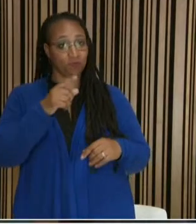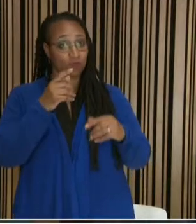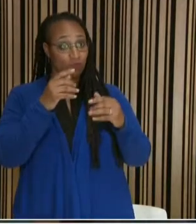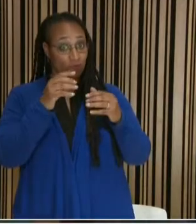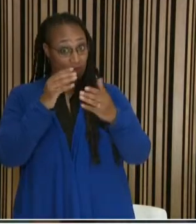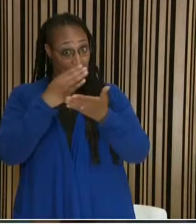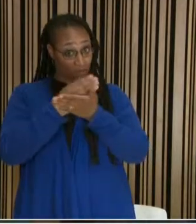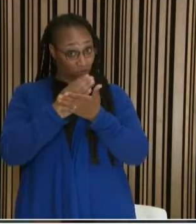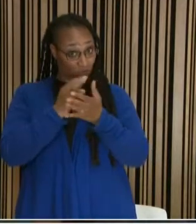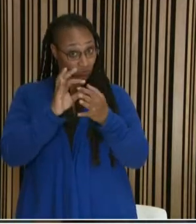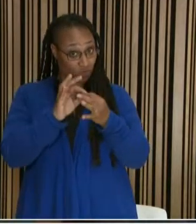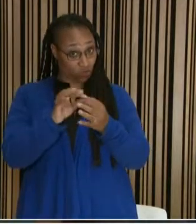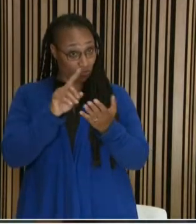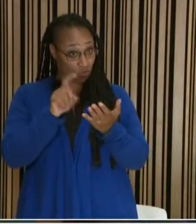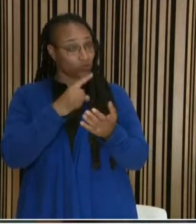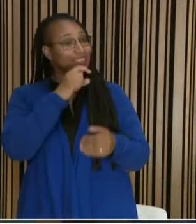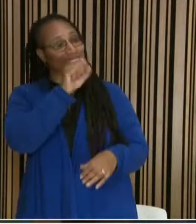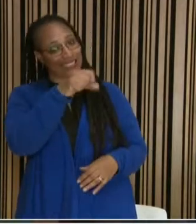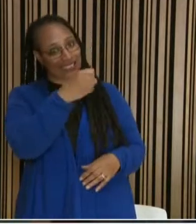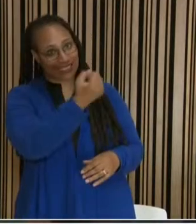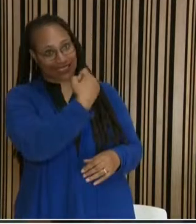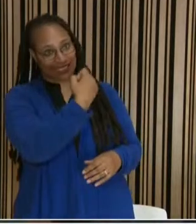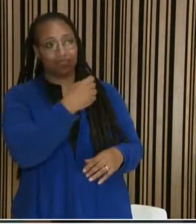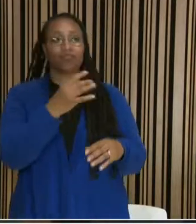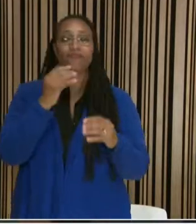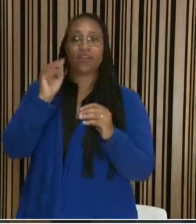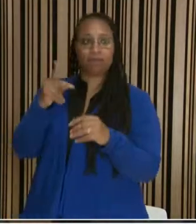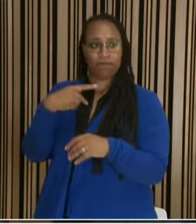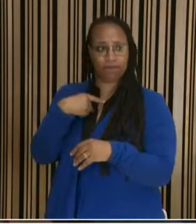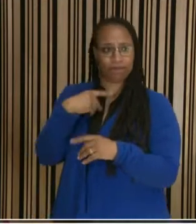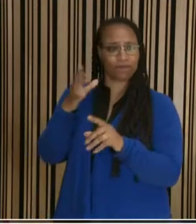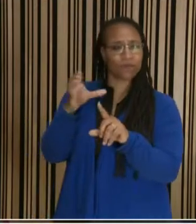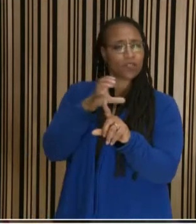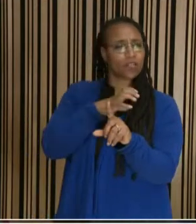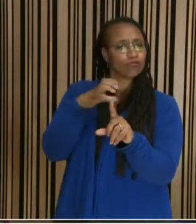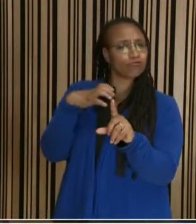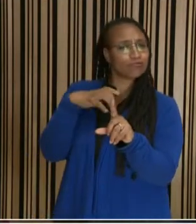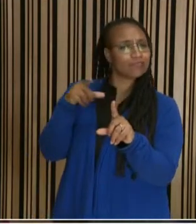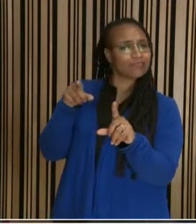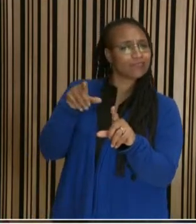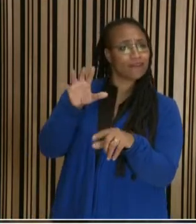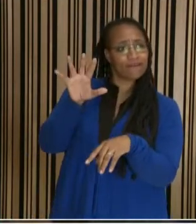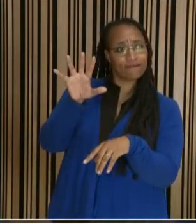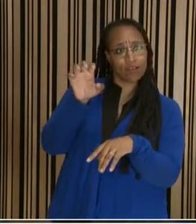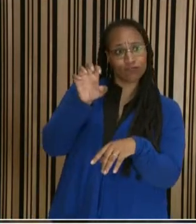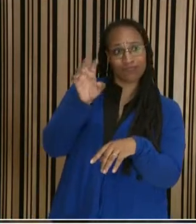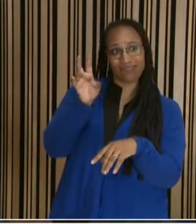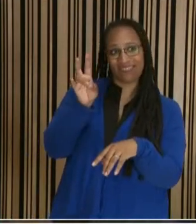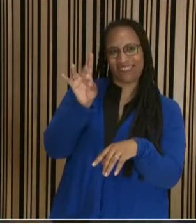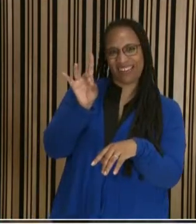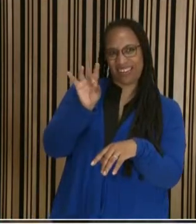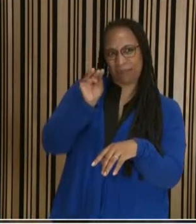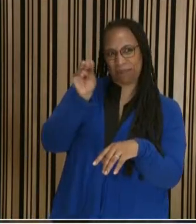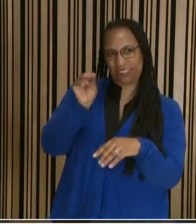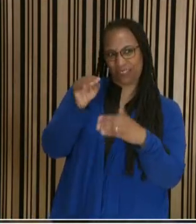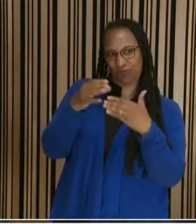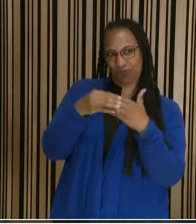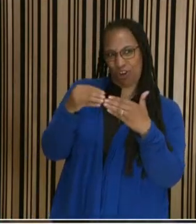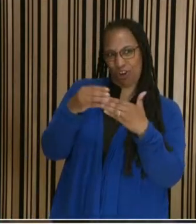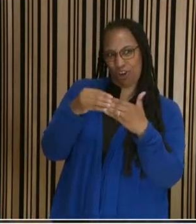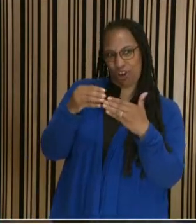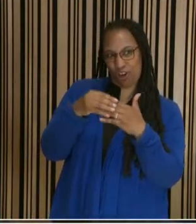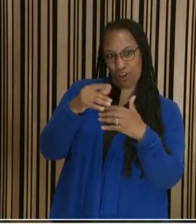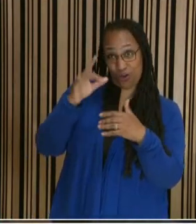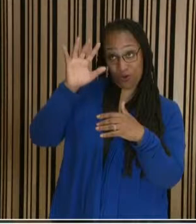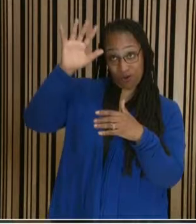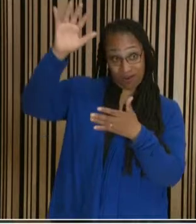heard, again, some council members concerned about this $578 million of revenue expected revenue from the traffic cameras, the fact that you